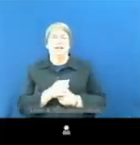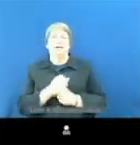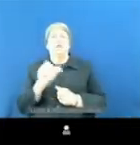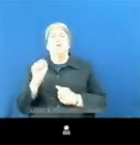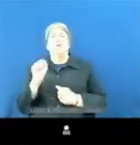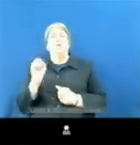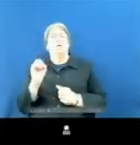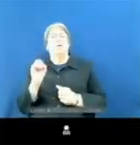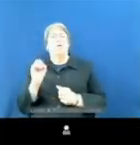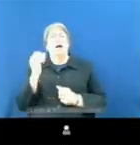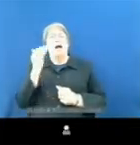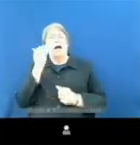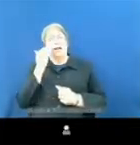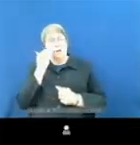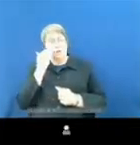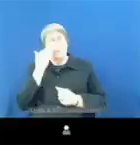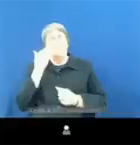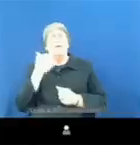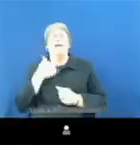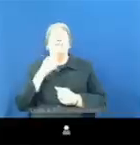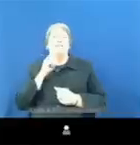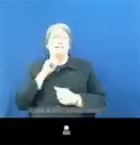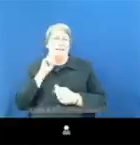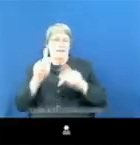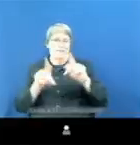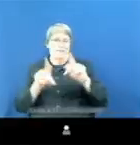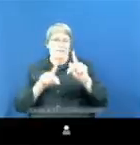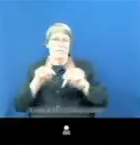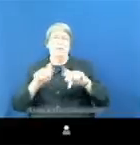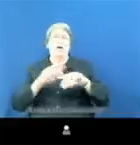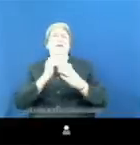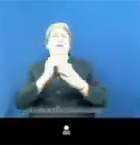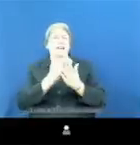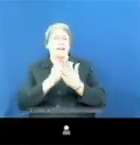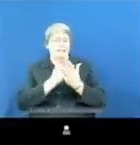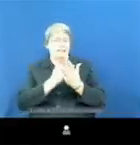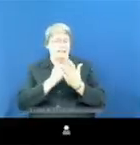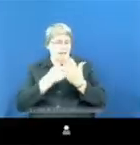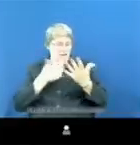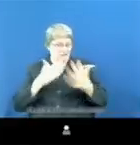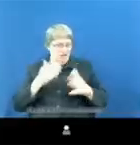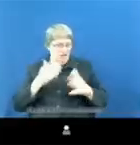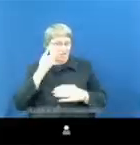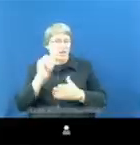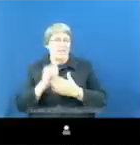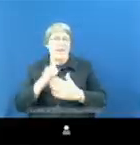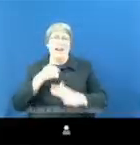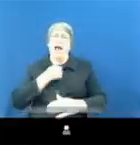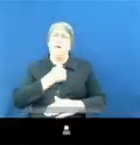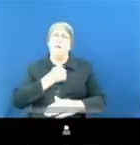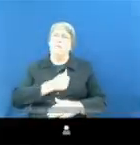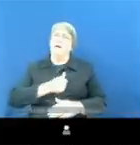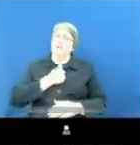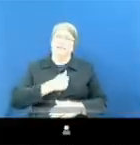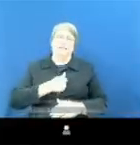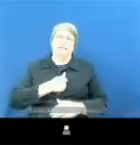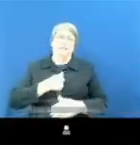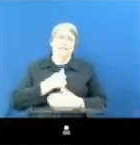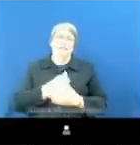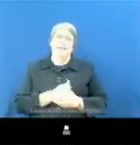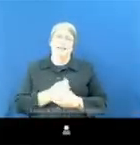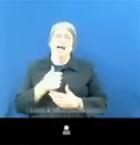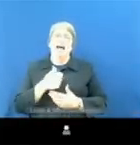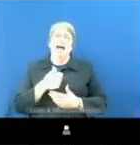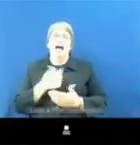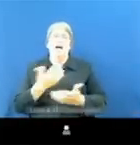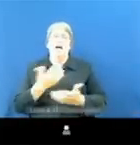know that there are deaf people on the list. I saw that, and I apologize, and I wanted to put